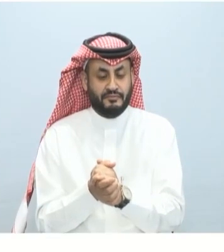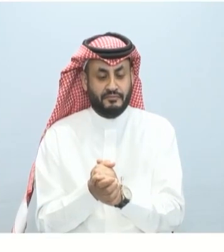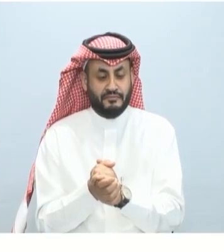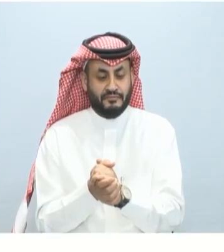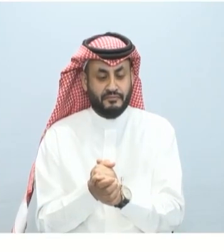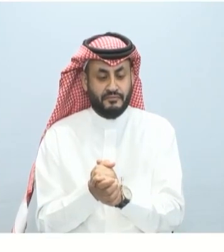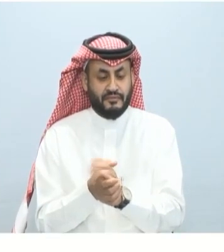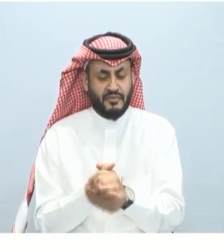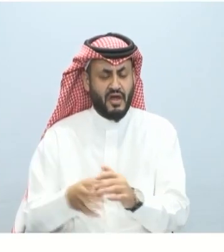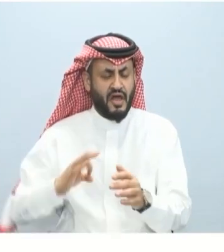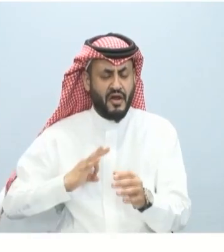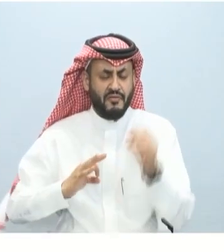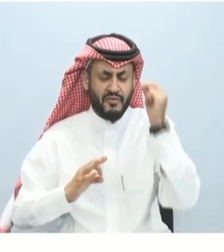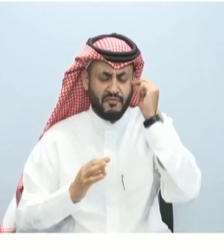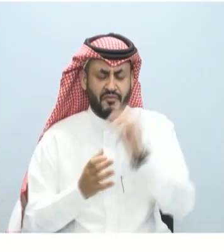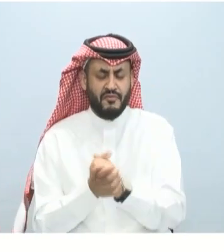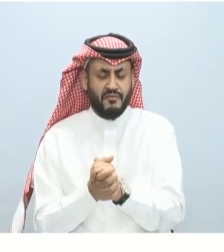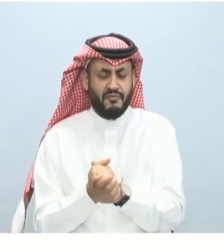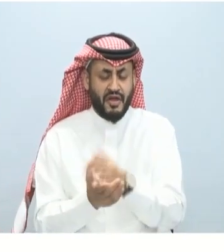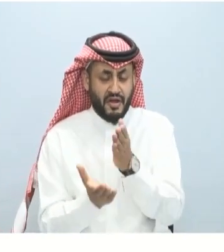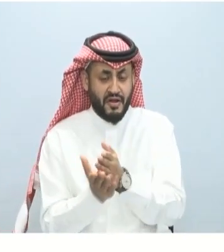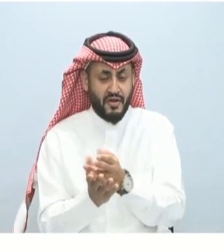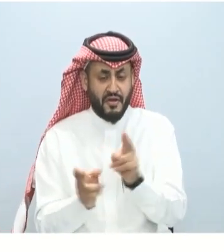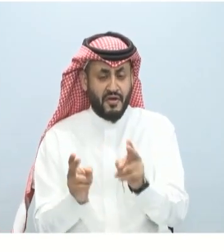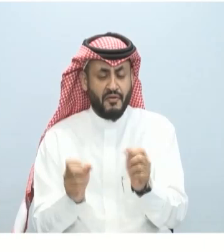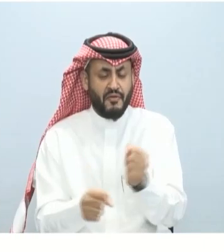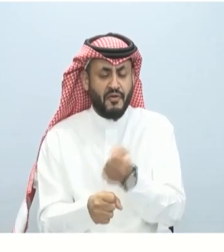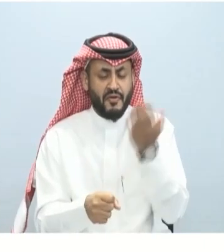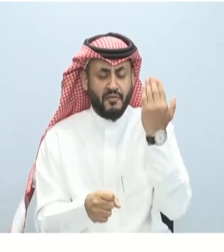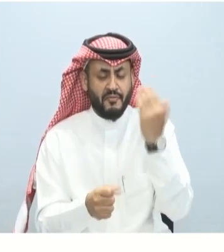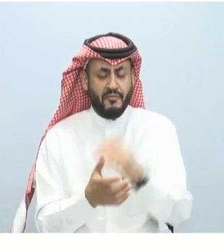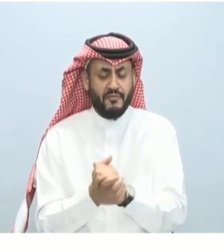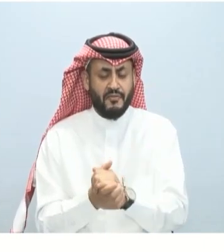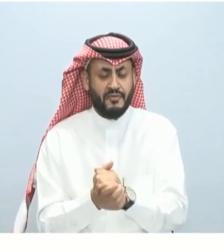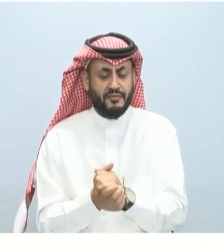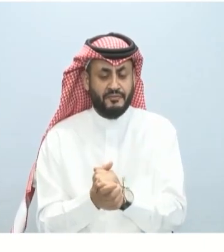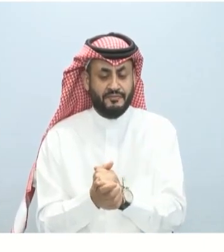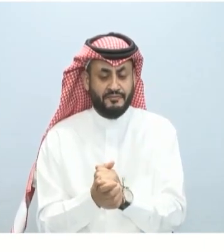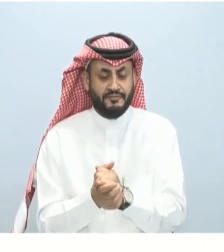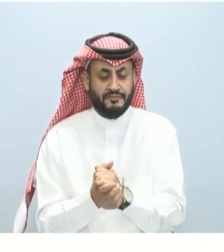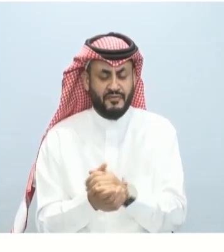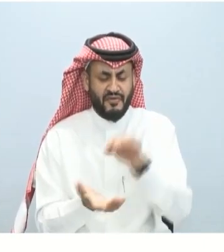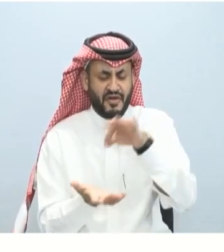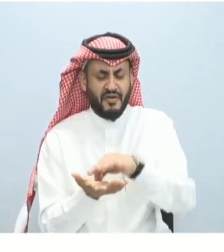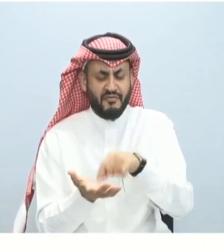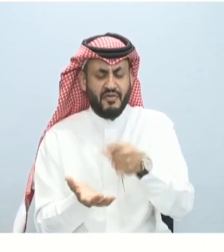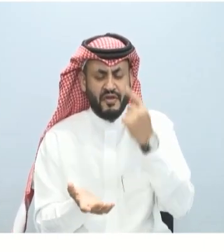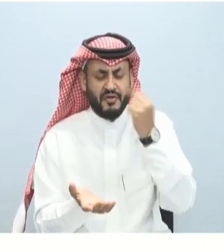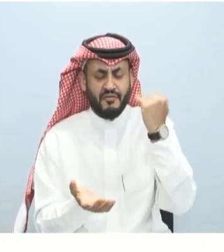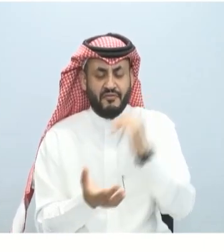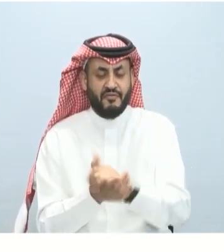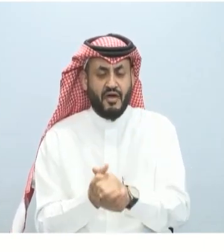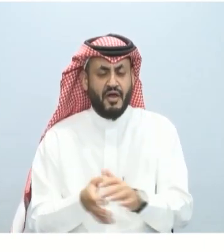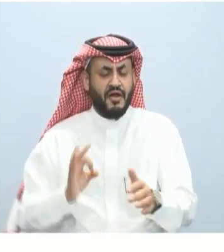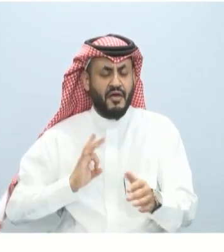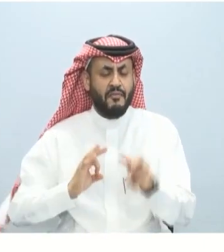I love to know about real experiences and how people overcome certain periods in their lives. I admire